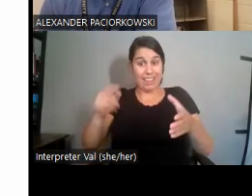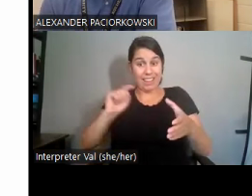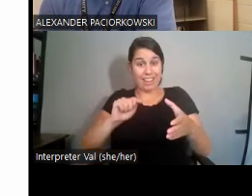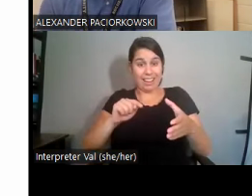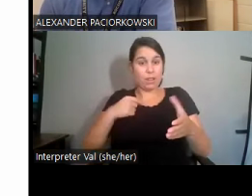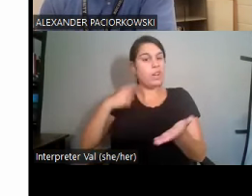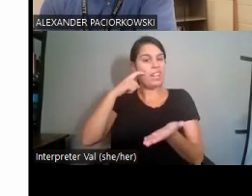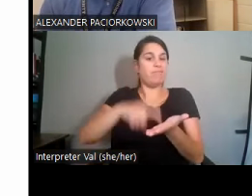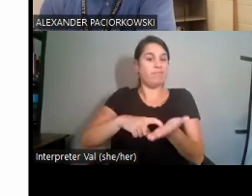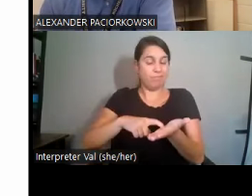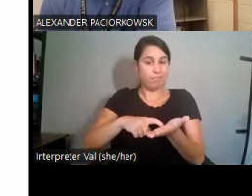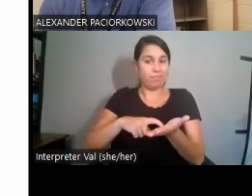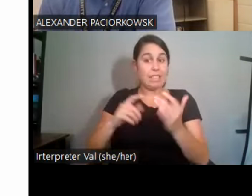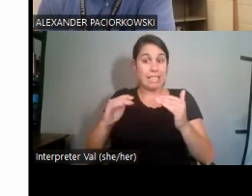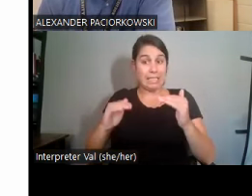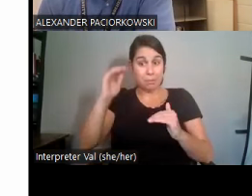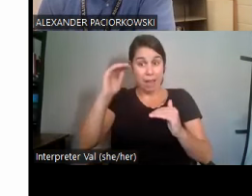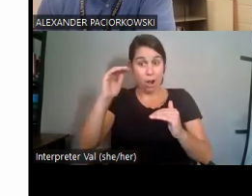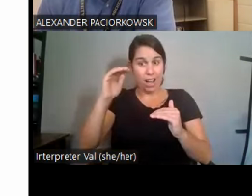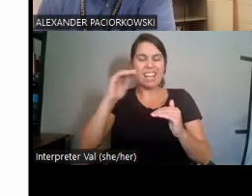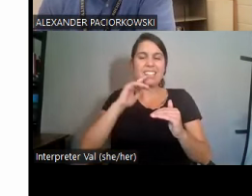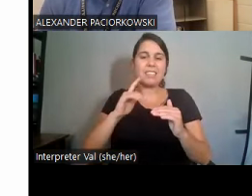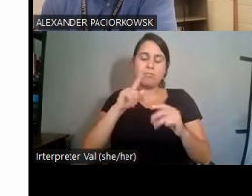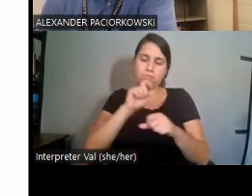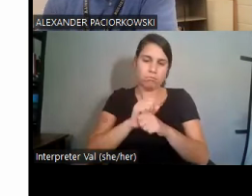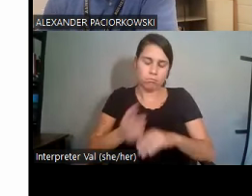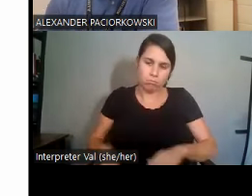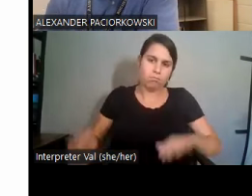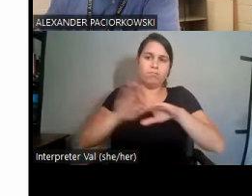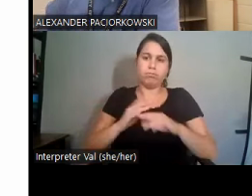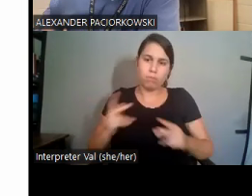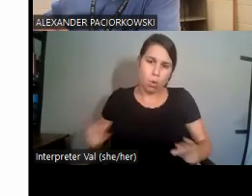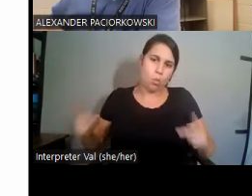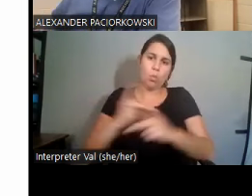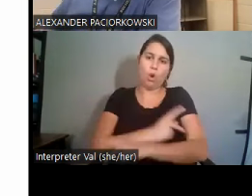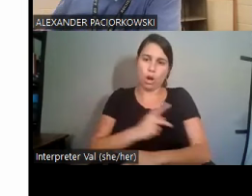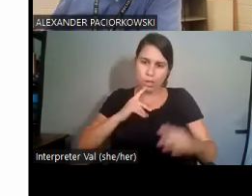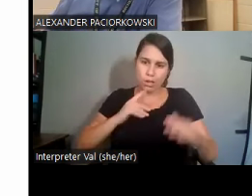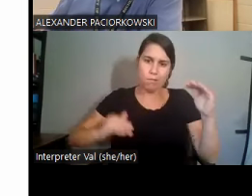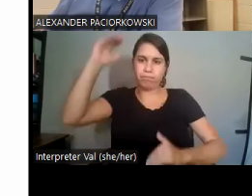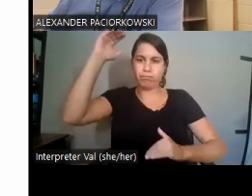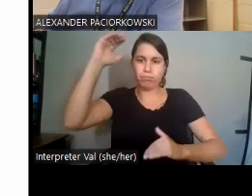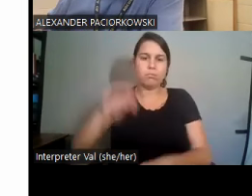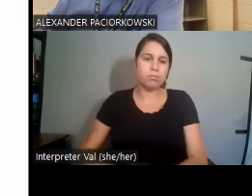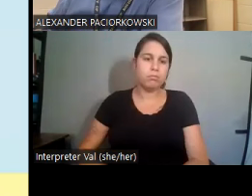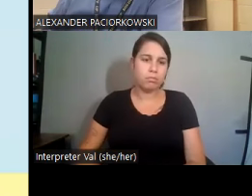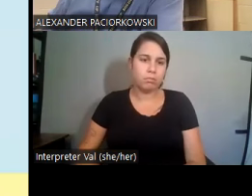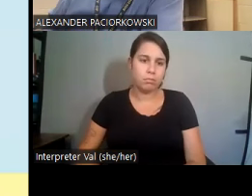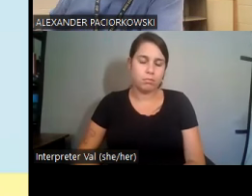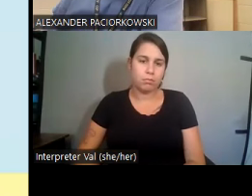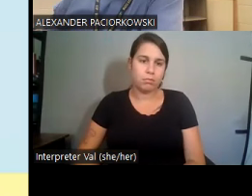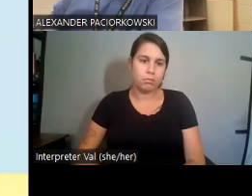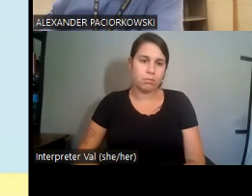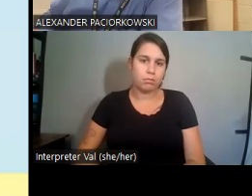these disparities were, if anything, amplified overall categories.